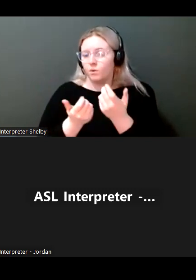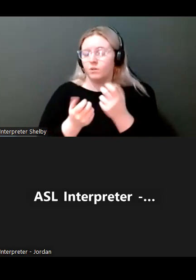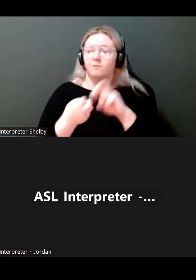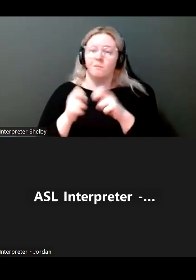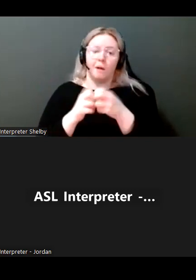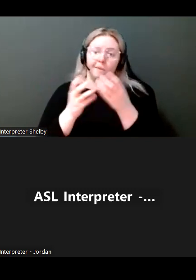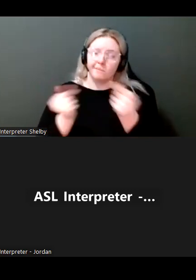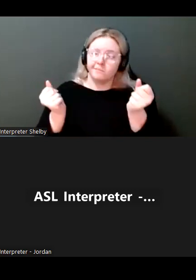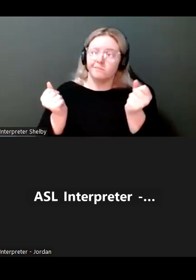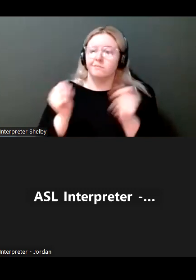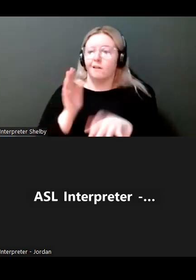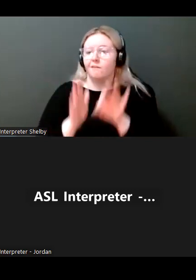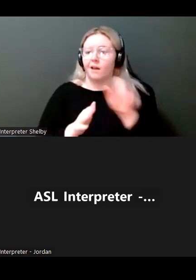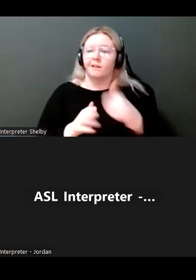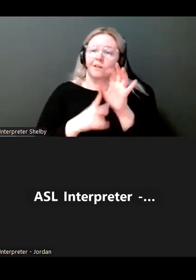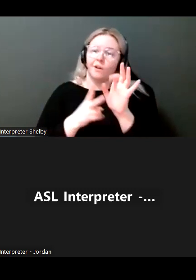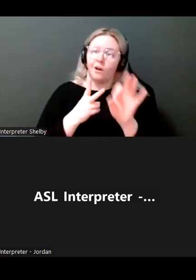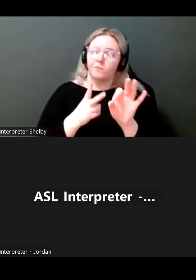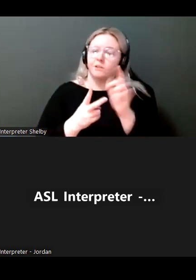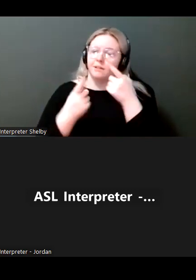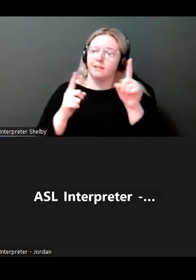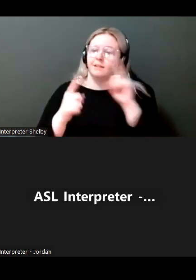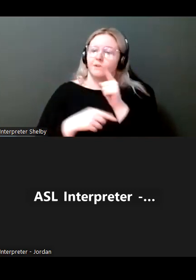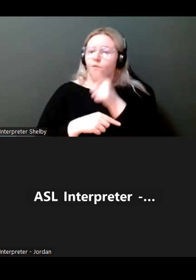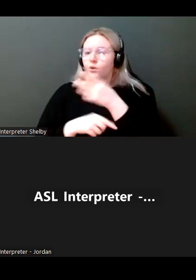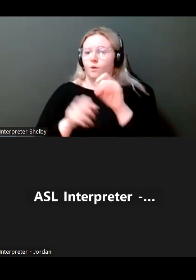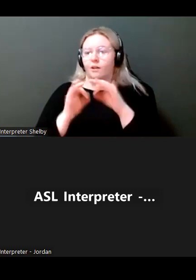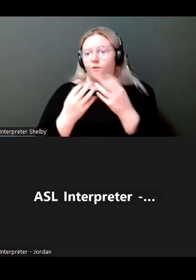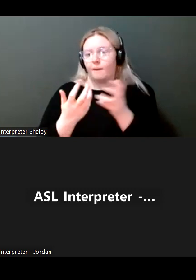solve, figure out solutions that work for you and your family.